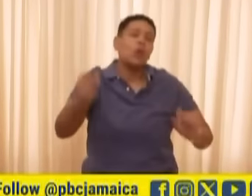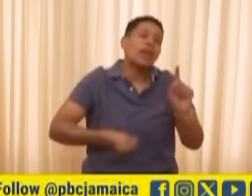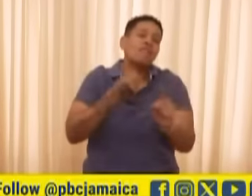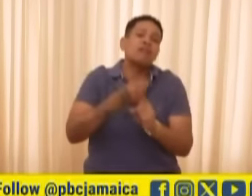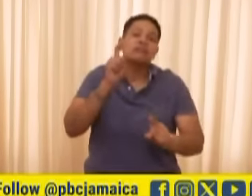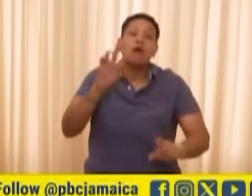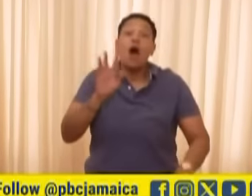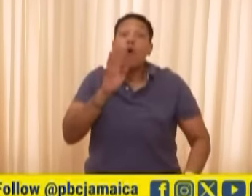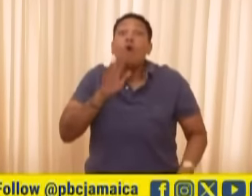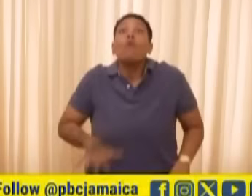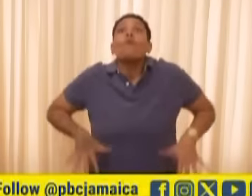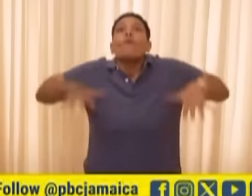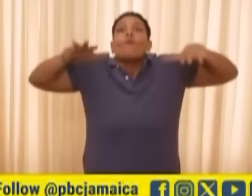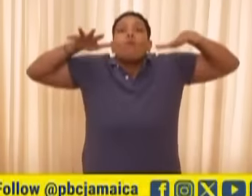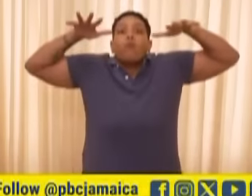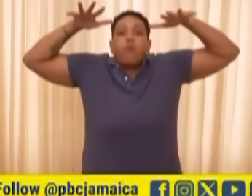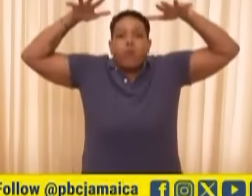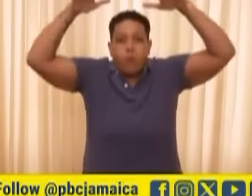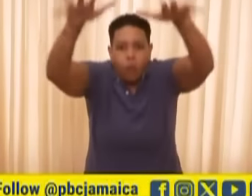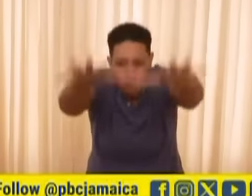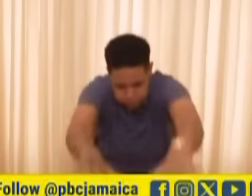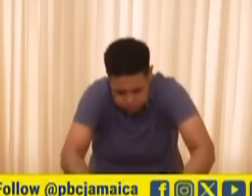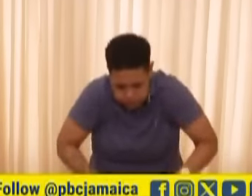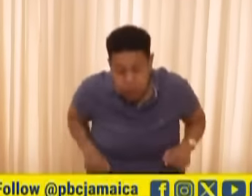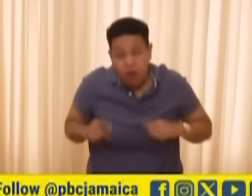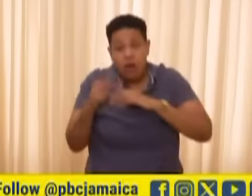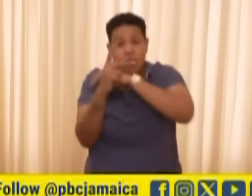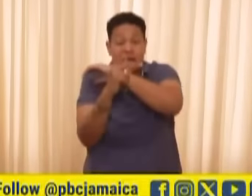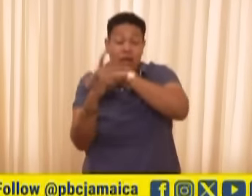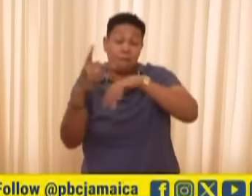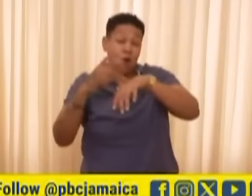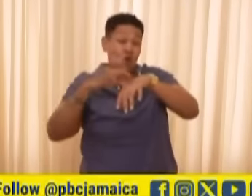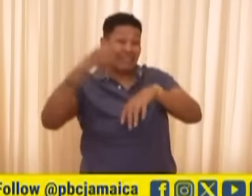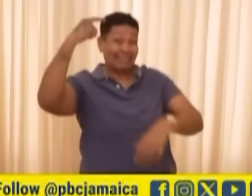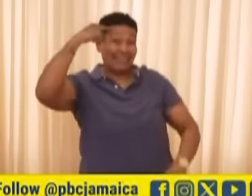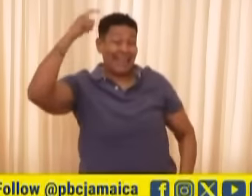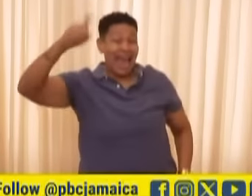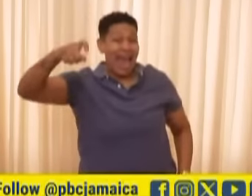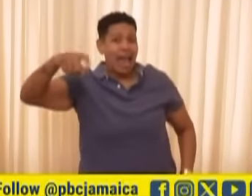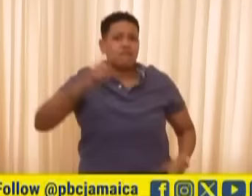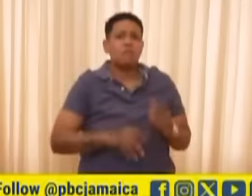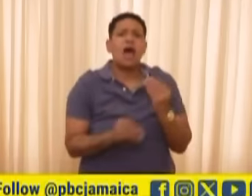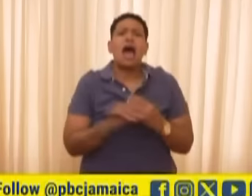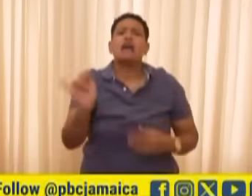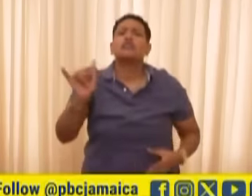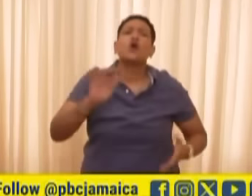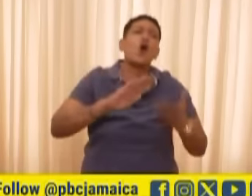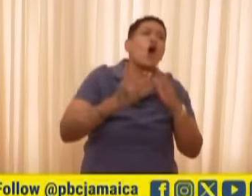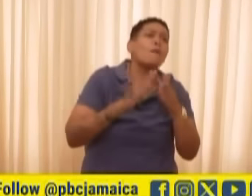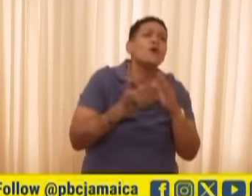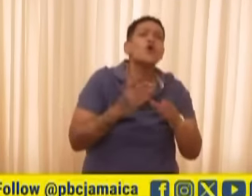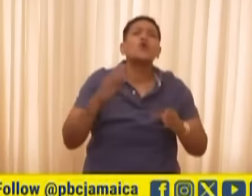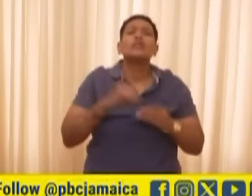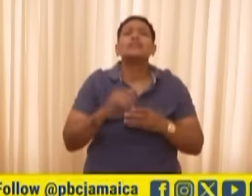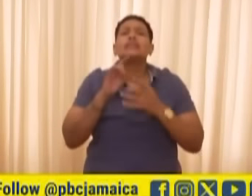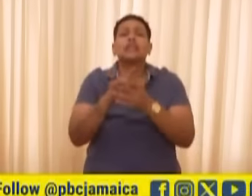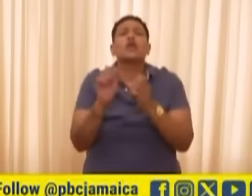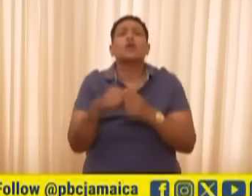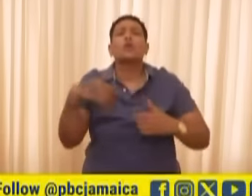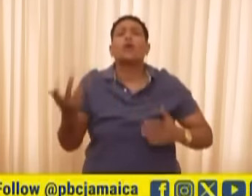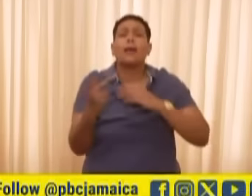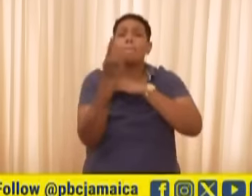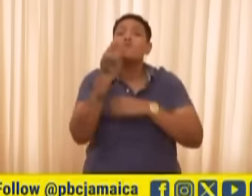by storm surge. Port Royal comes to mind, and there are also communities associated